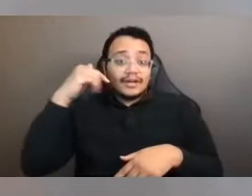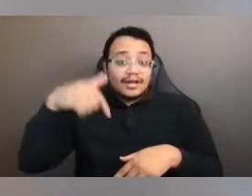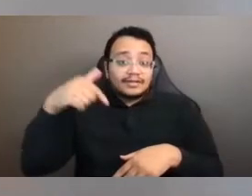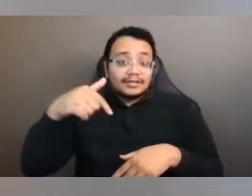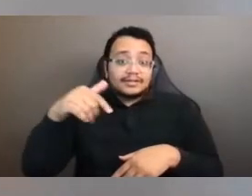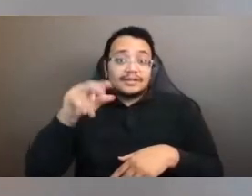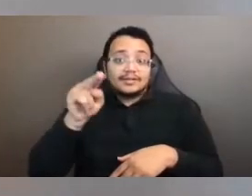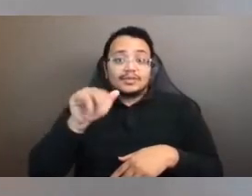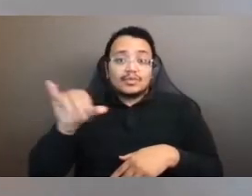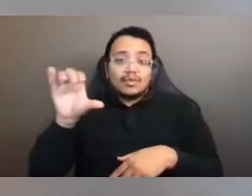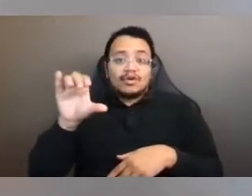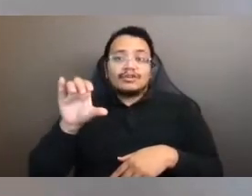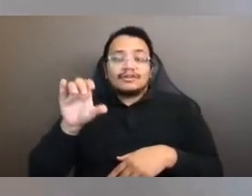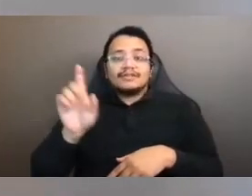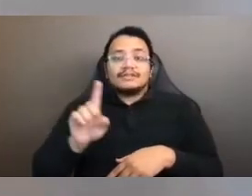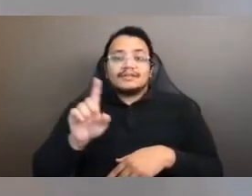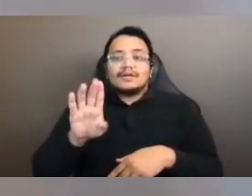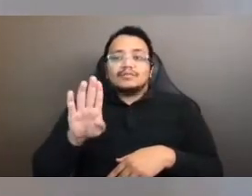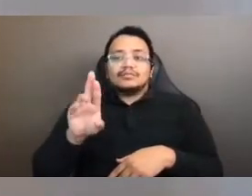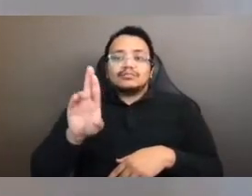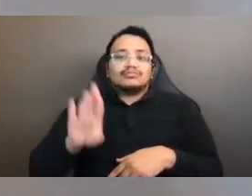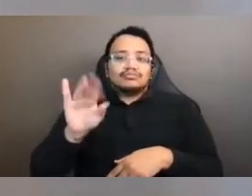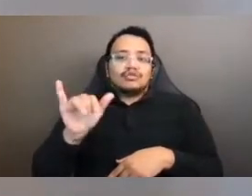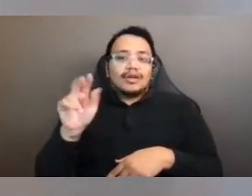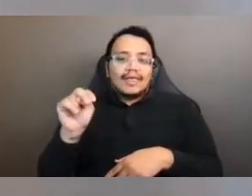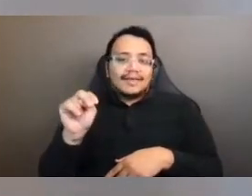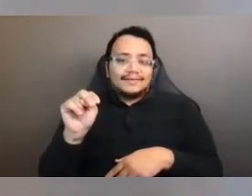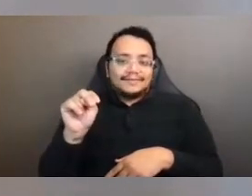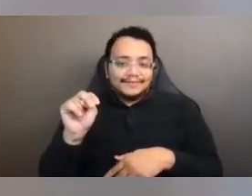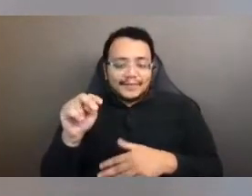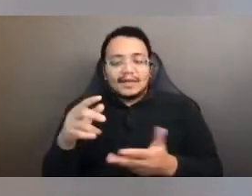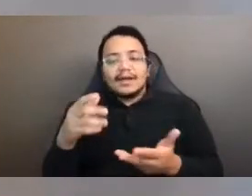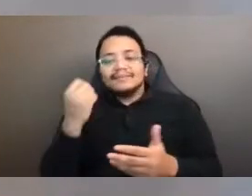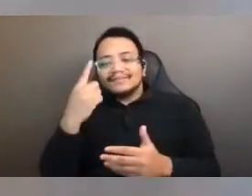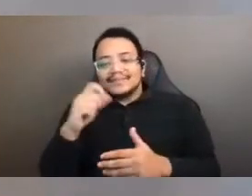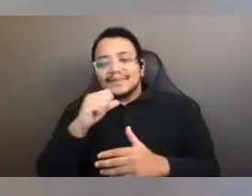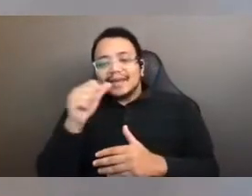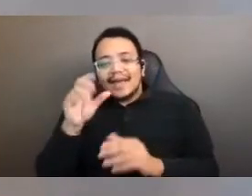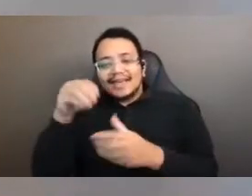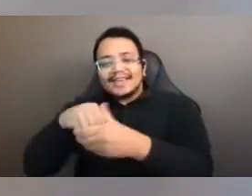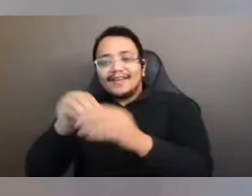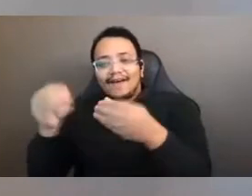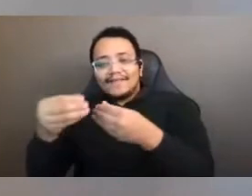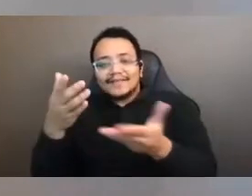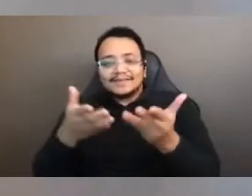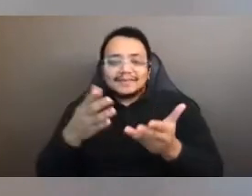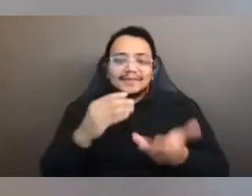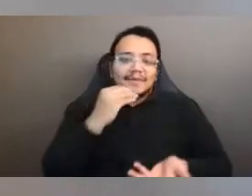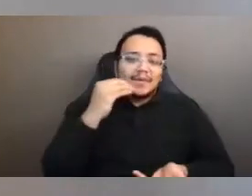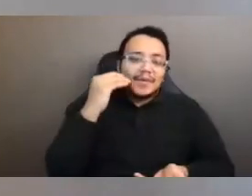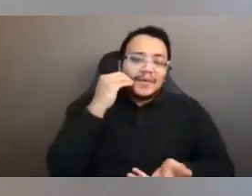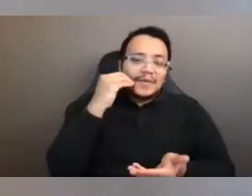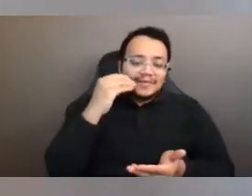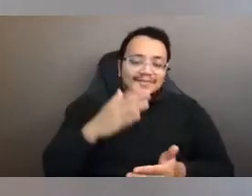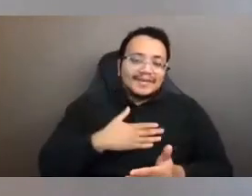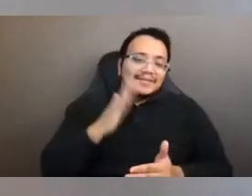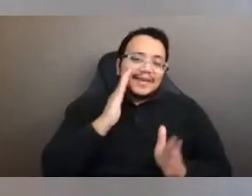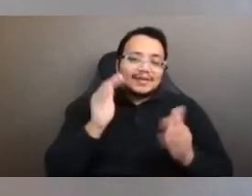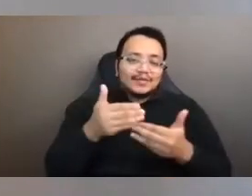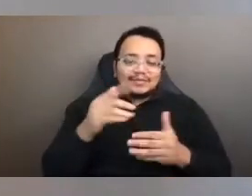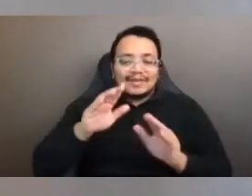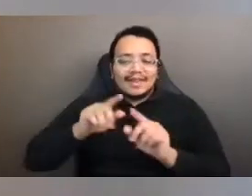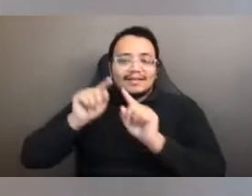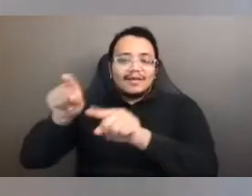I'm calling in from. Obviously not the office, because we don't yet have beds in our offices. I'm calling in from down the street in my own bedroom.